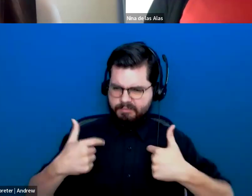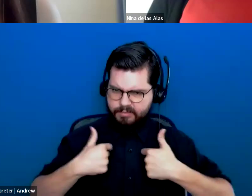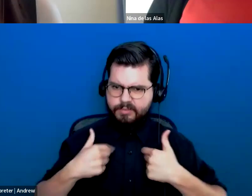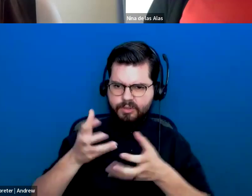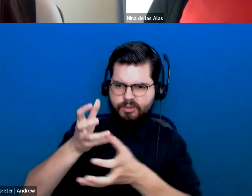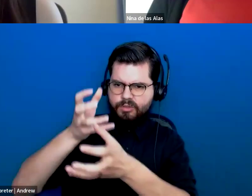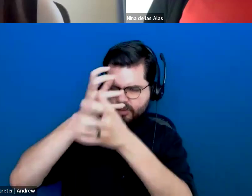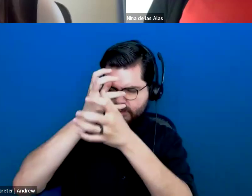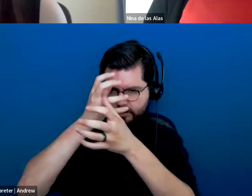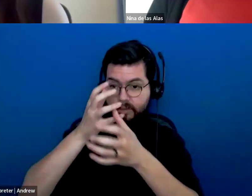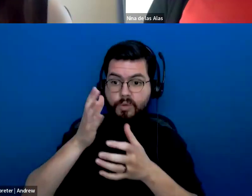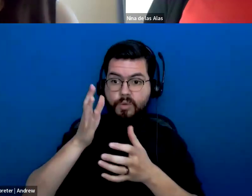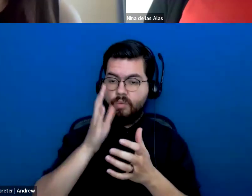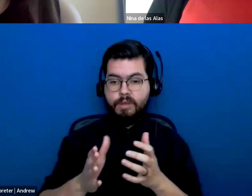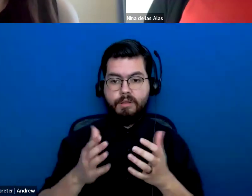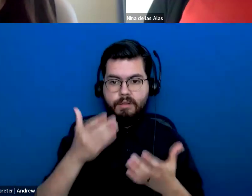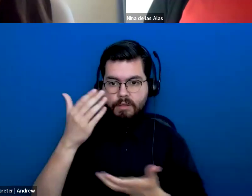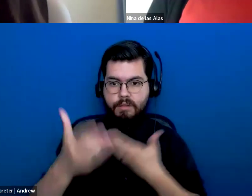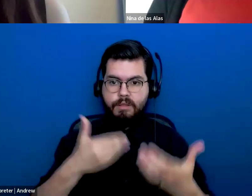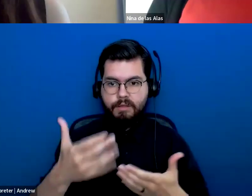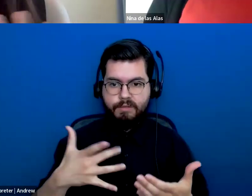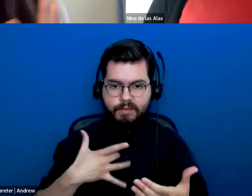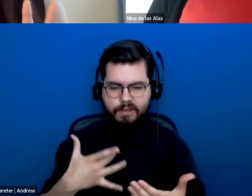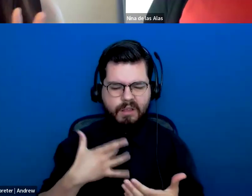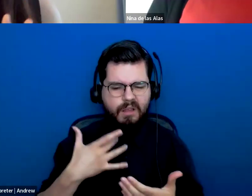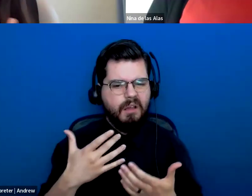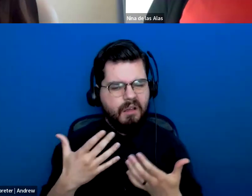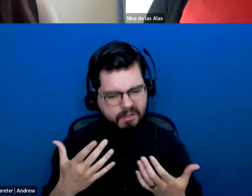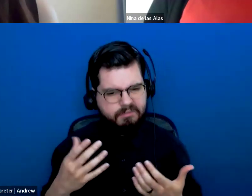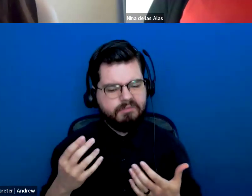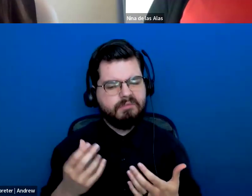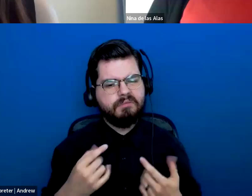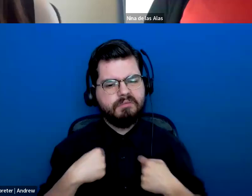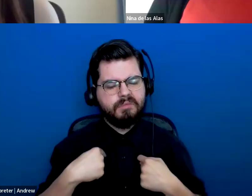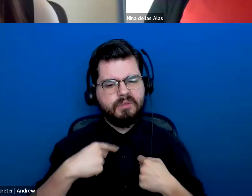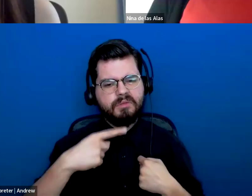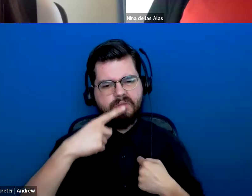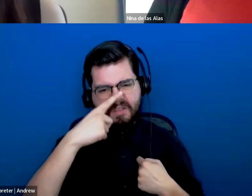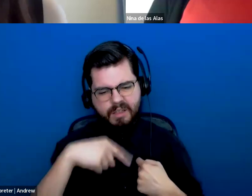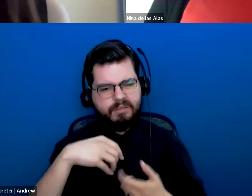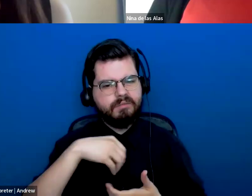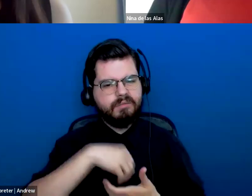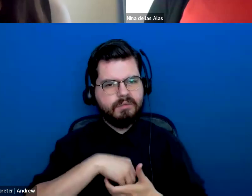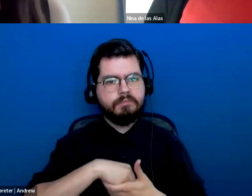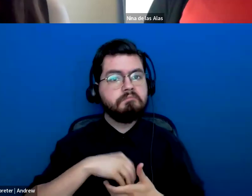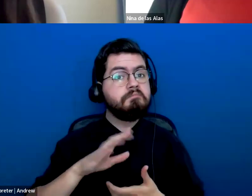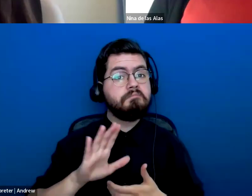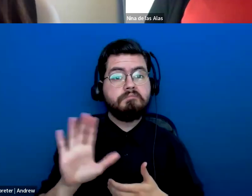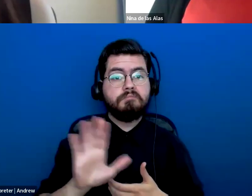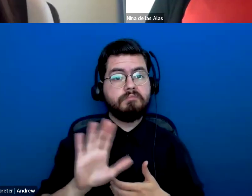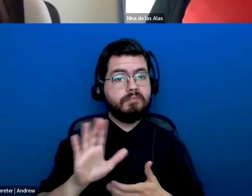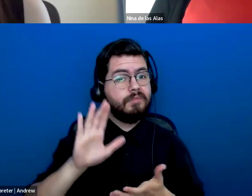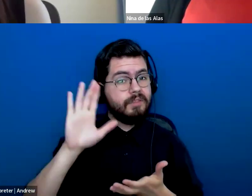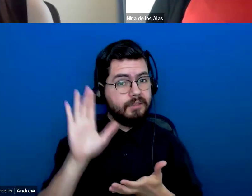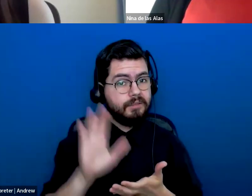the trap of imposter syndrome. I always hear some students tell me that when they're presenting at